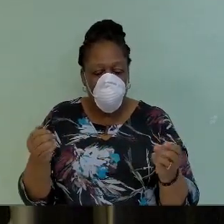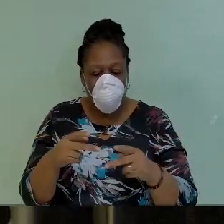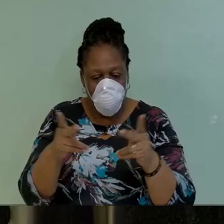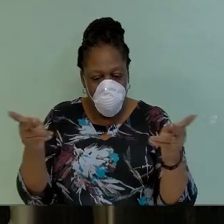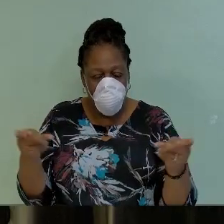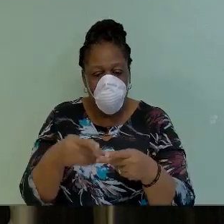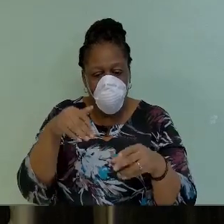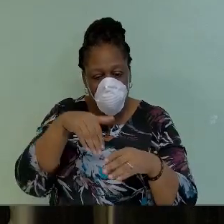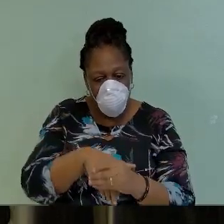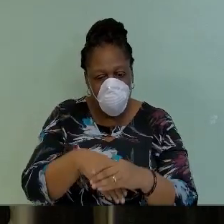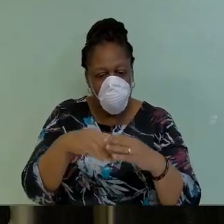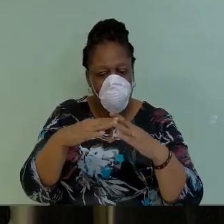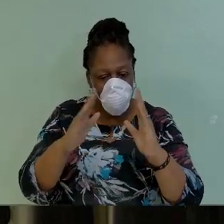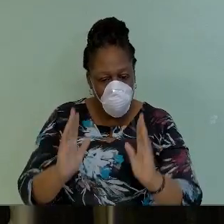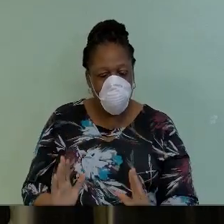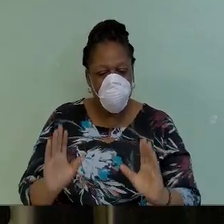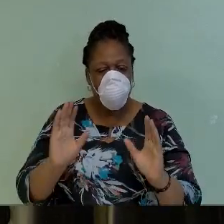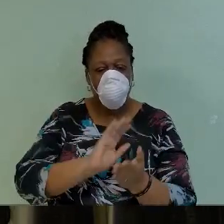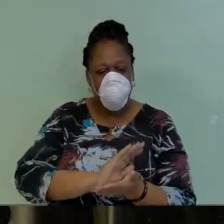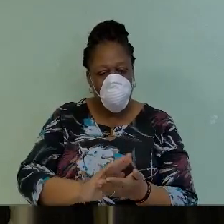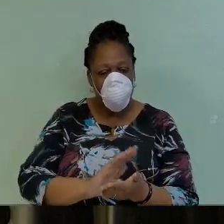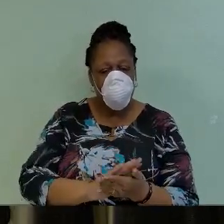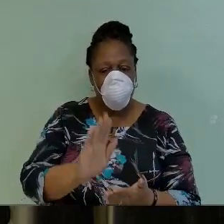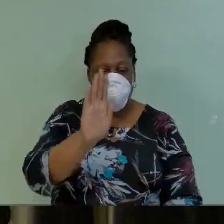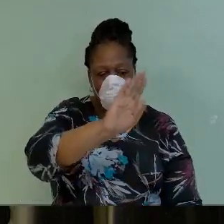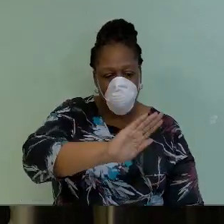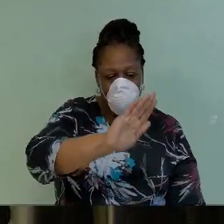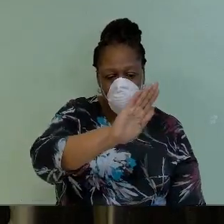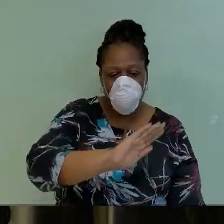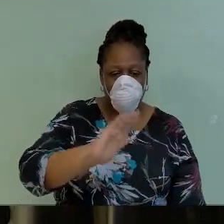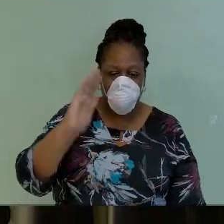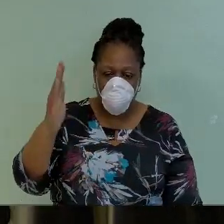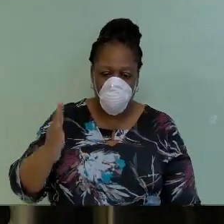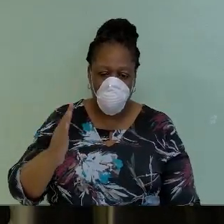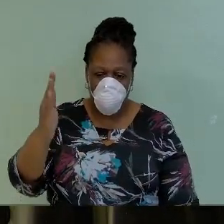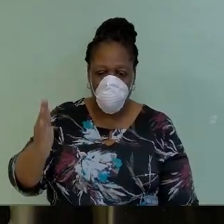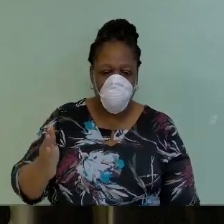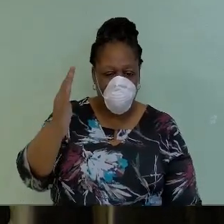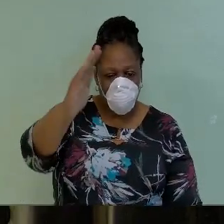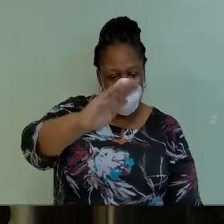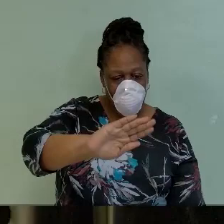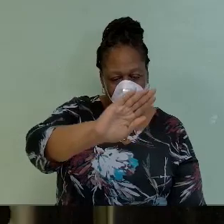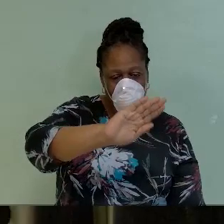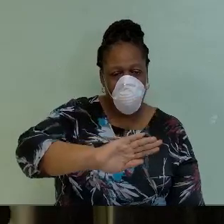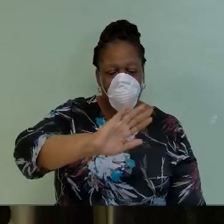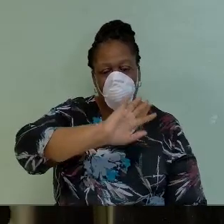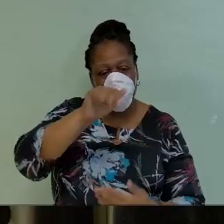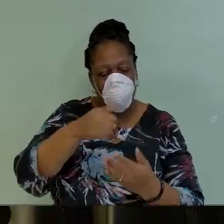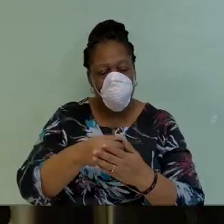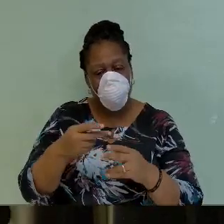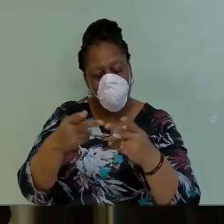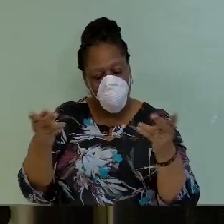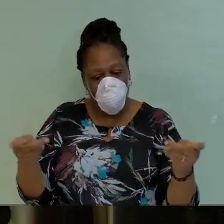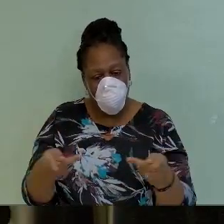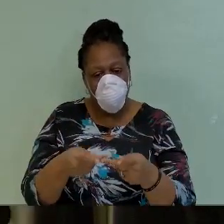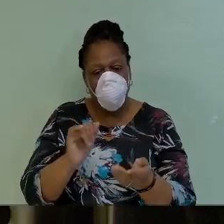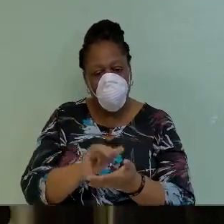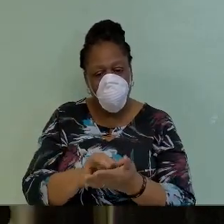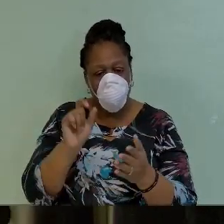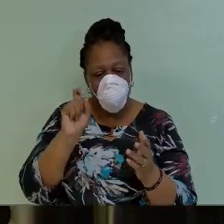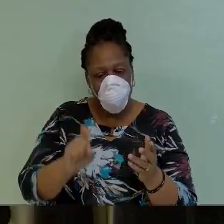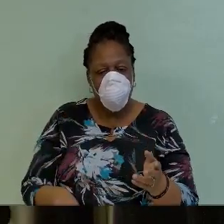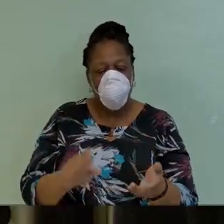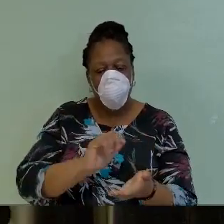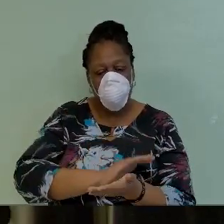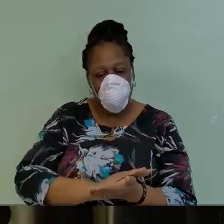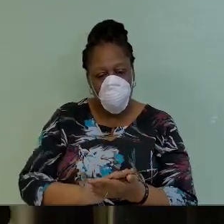think, over a month. For most persons, especially the younger individuals. So that means that you'll be